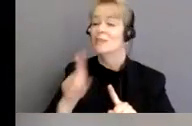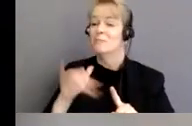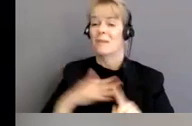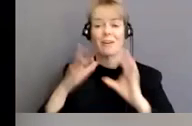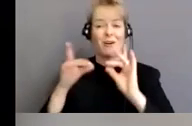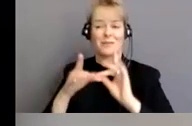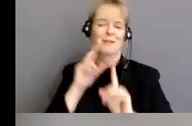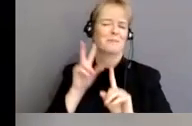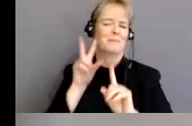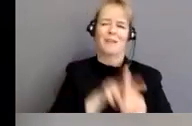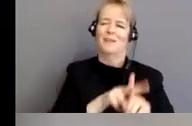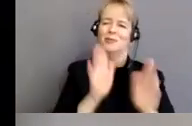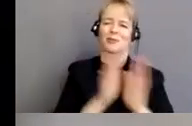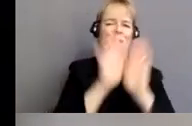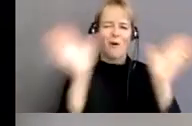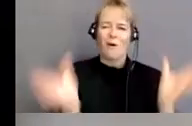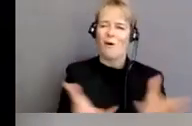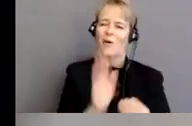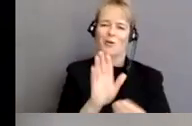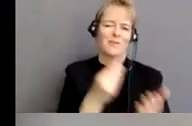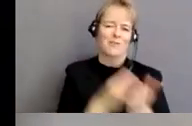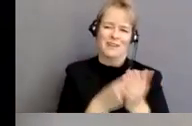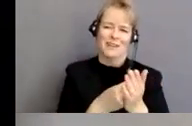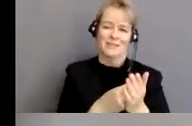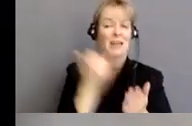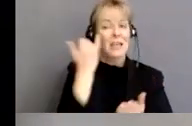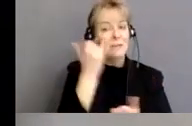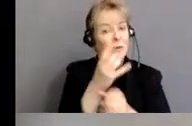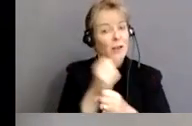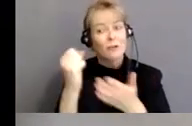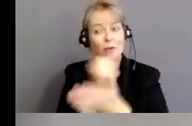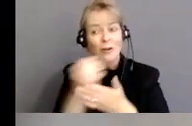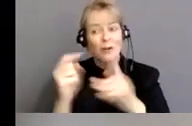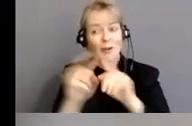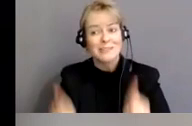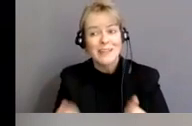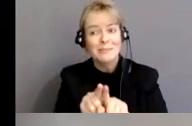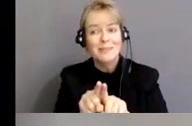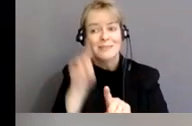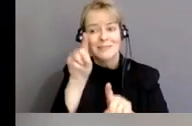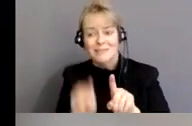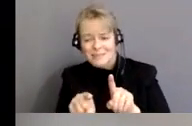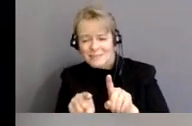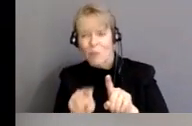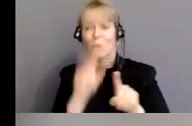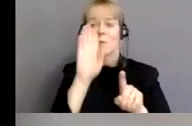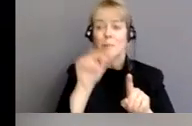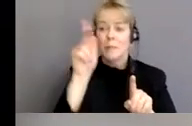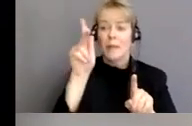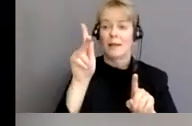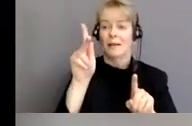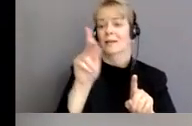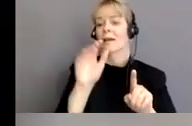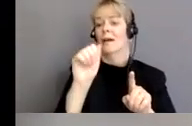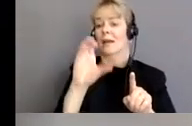your financial stuff. If you get your credit card statements and your bank account statements and all that good stuff, you should also be reviewing